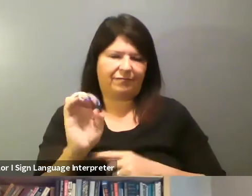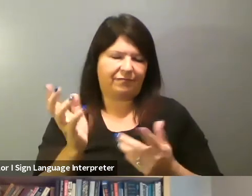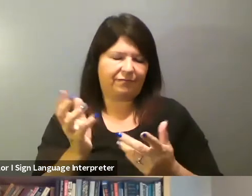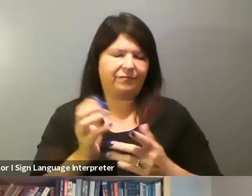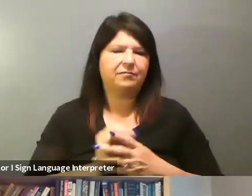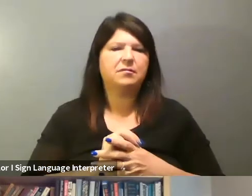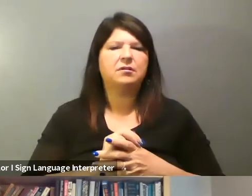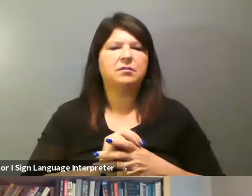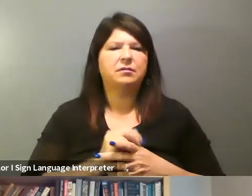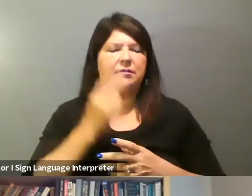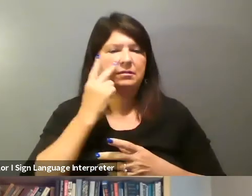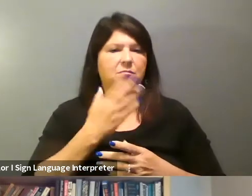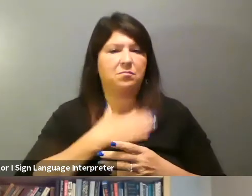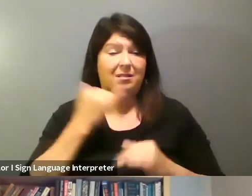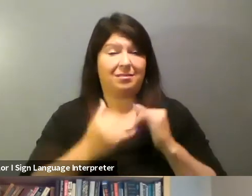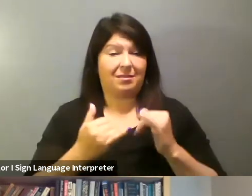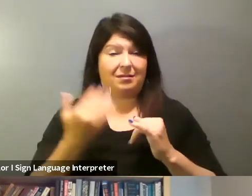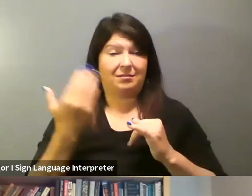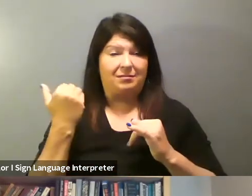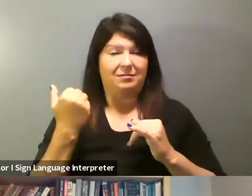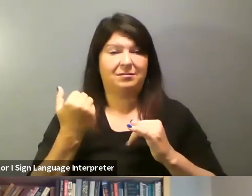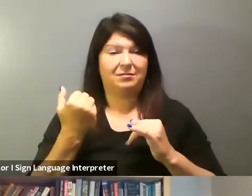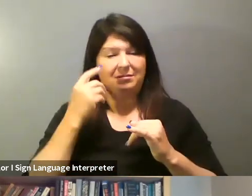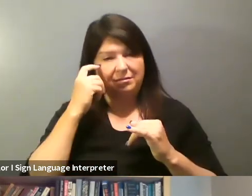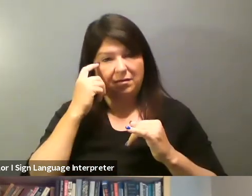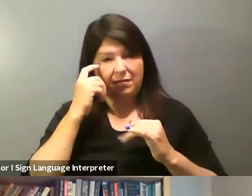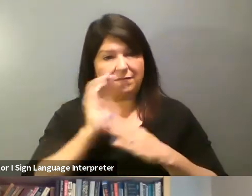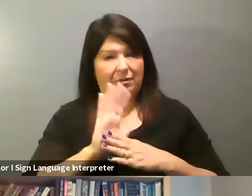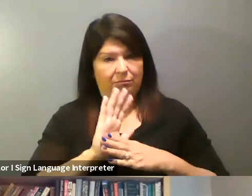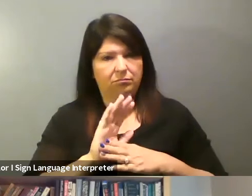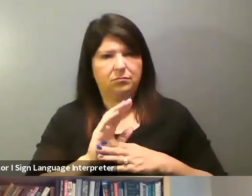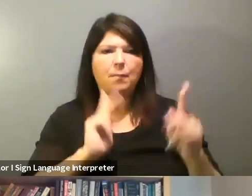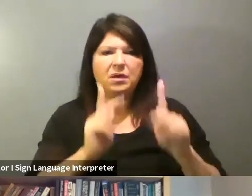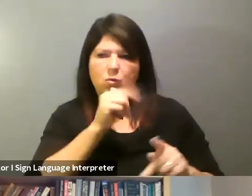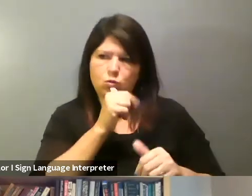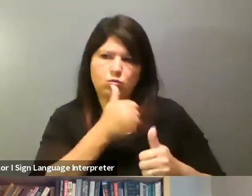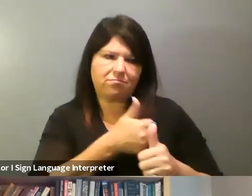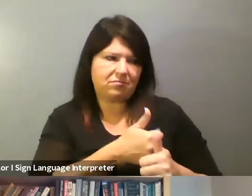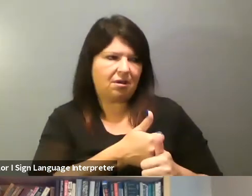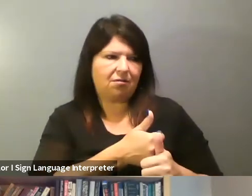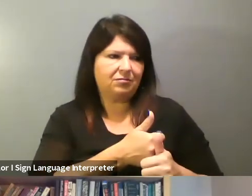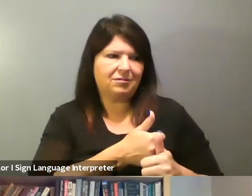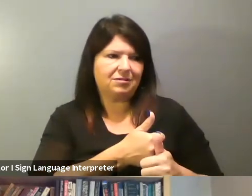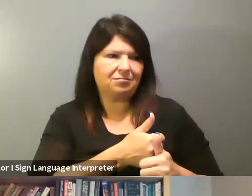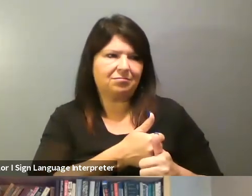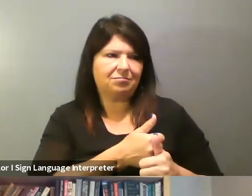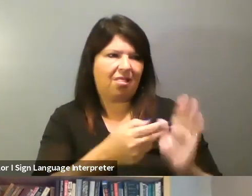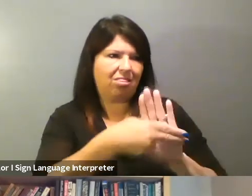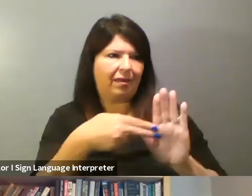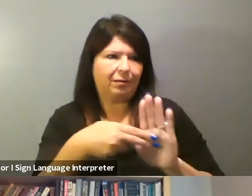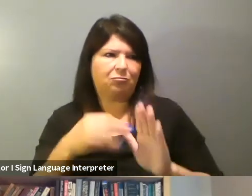films, people who have been like misrepresented by the media, or somehow like